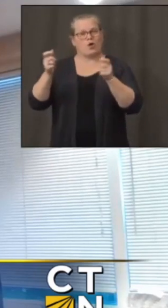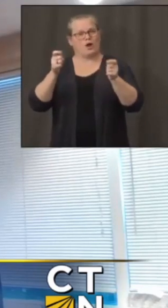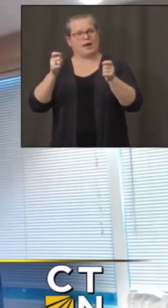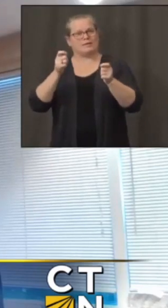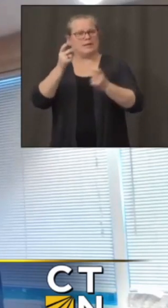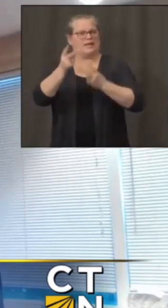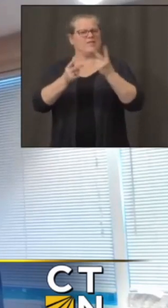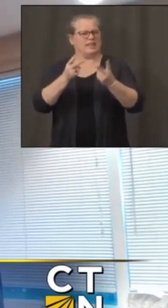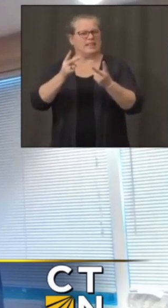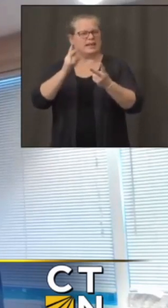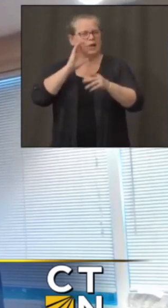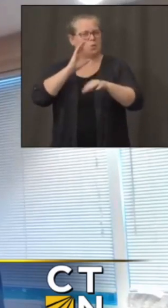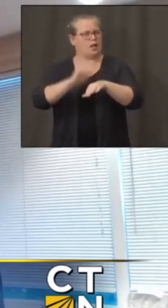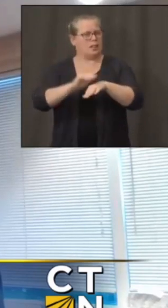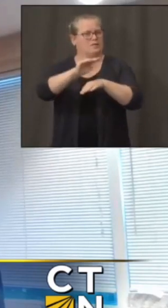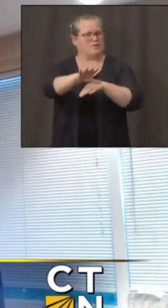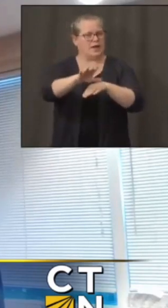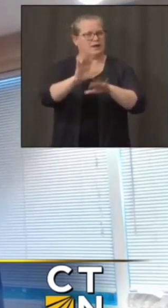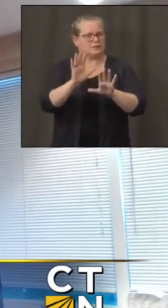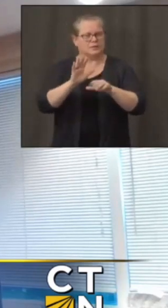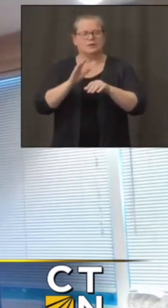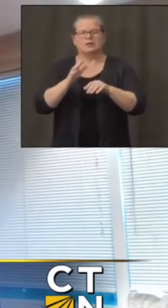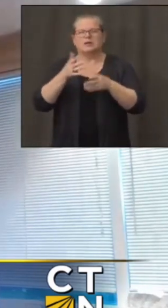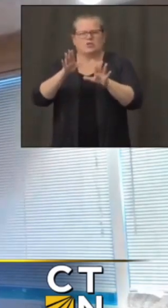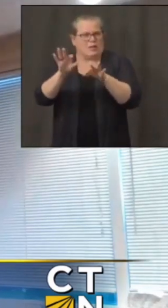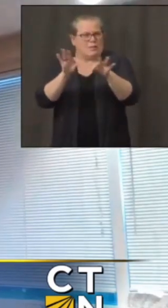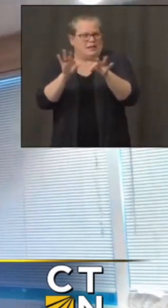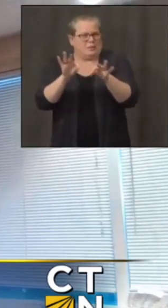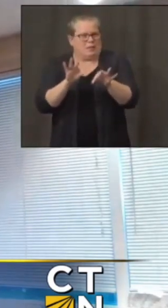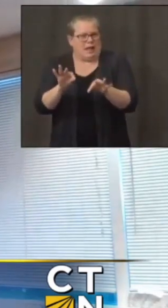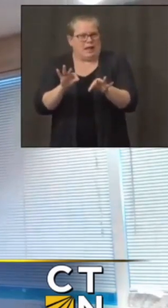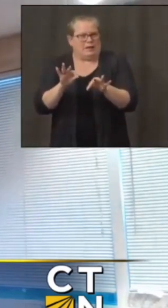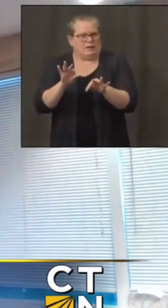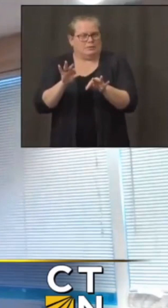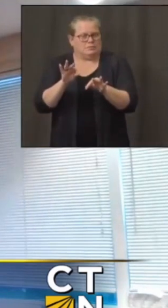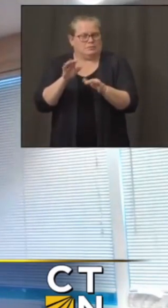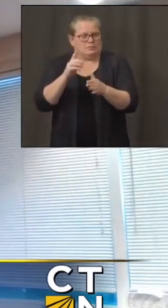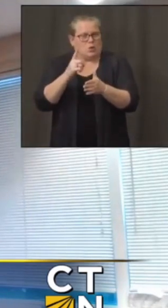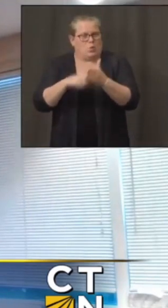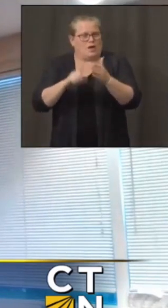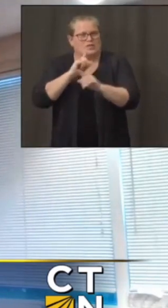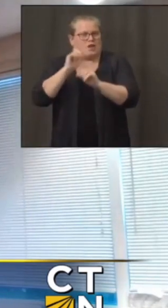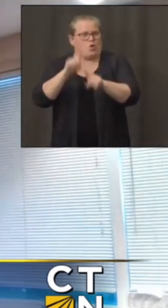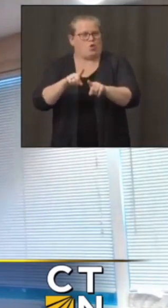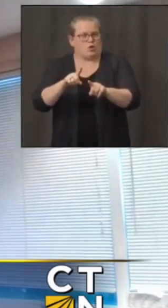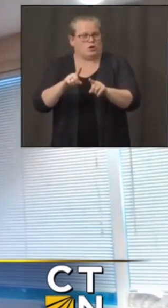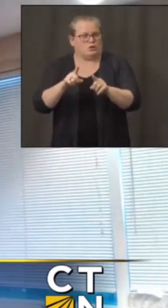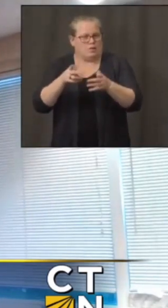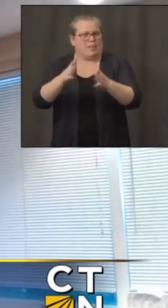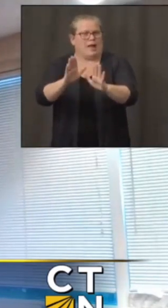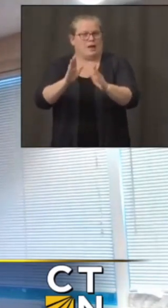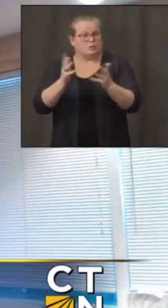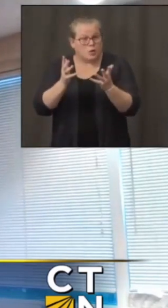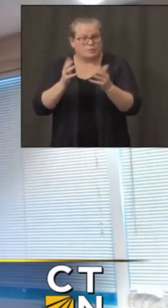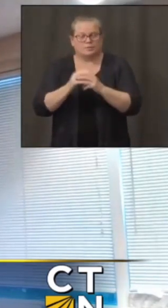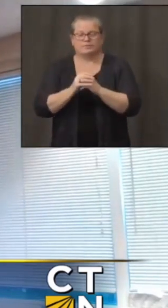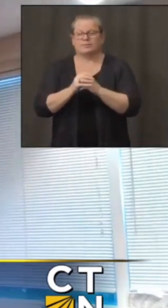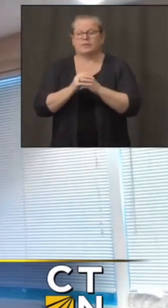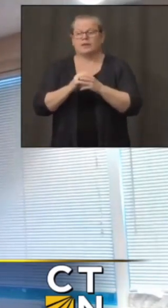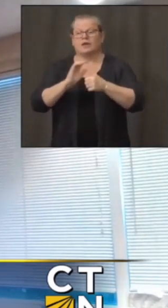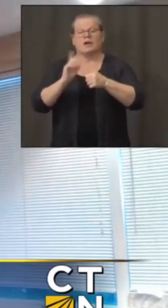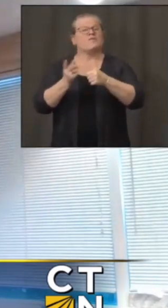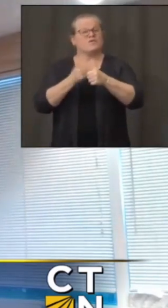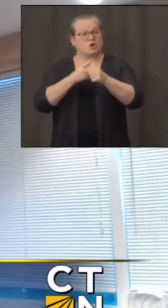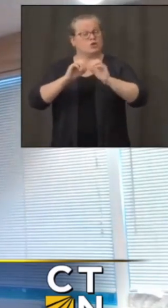me explain in a little bit more detail what the new commissioner's order does. First of all, it clarifies that visits can take